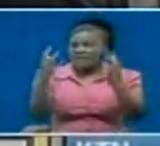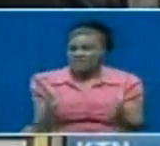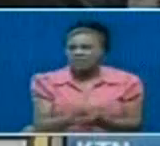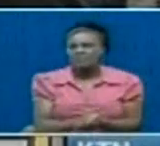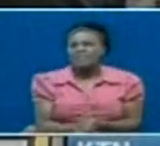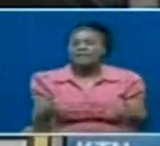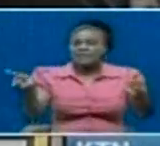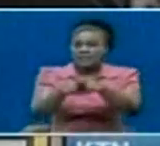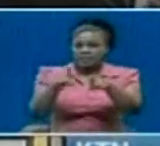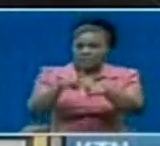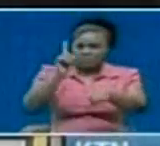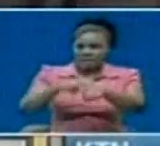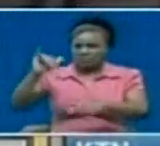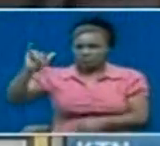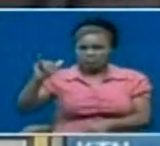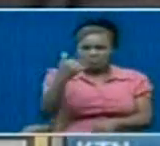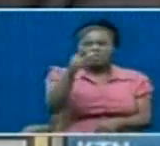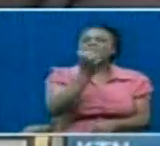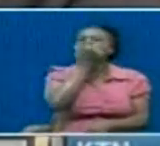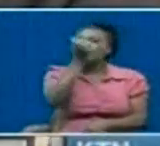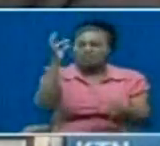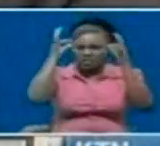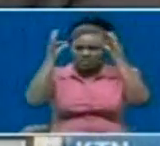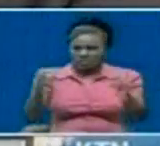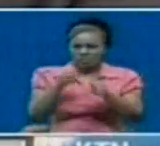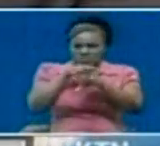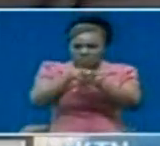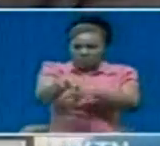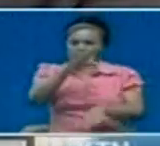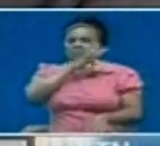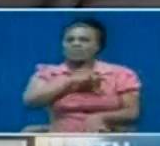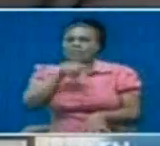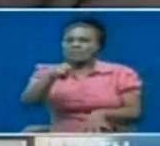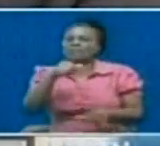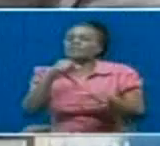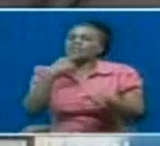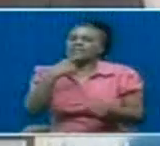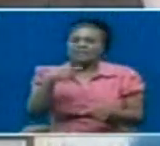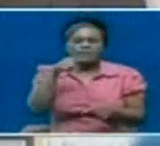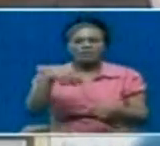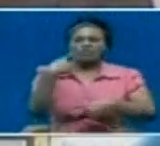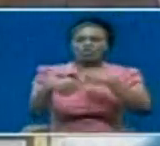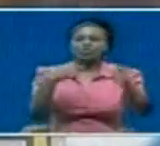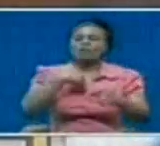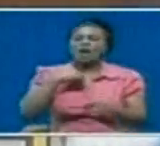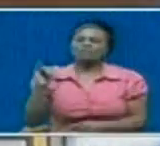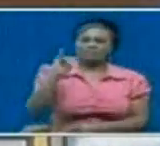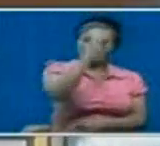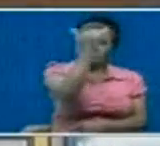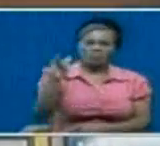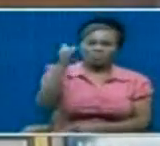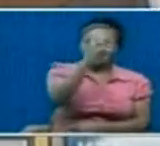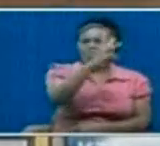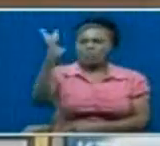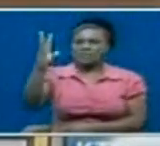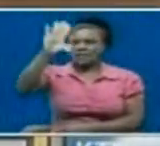Even as the Kenya Airways refuted claims that their decision was influenced by profits, they maintained that they will still have flights to the West African